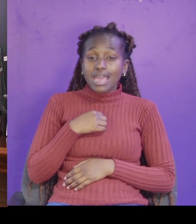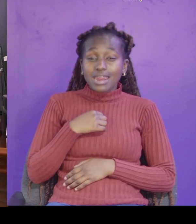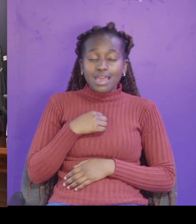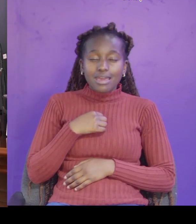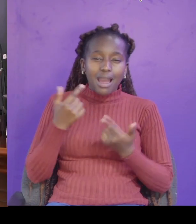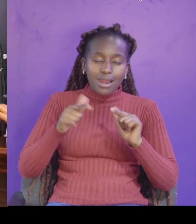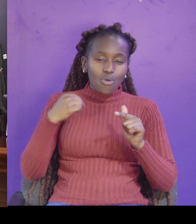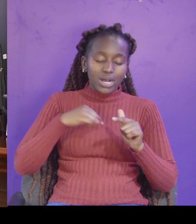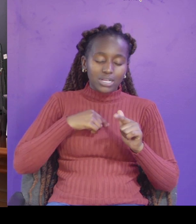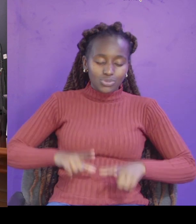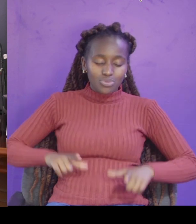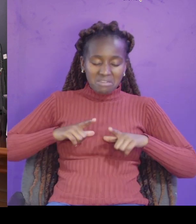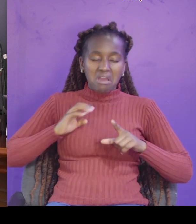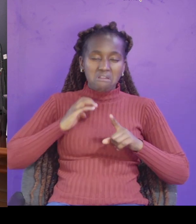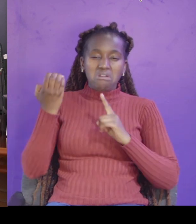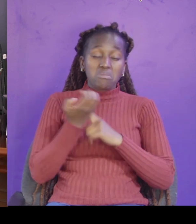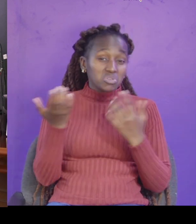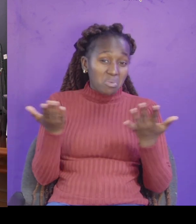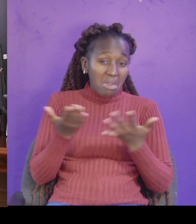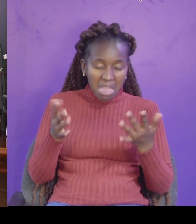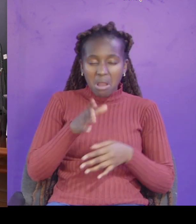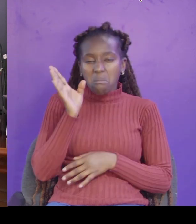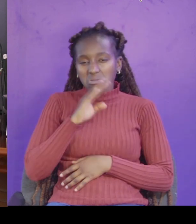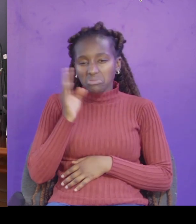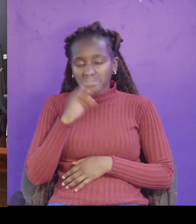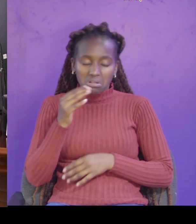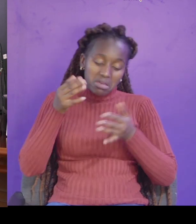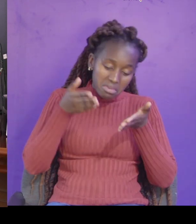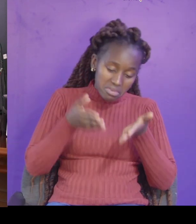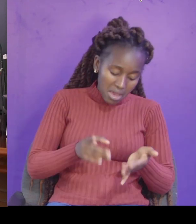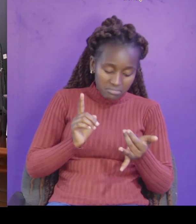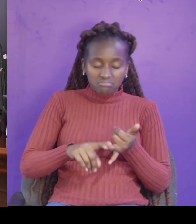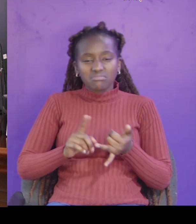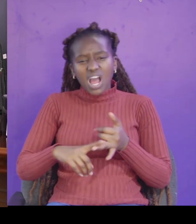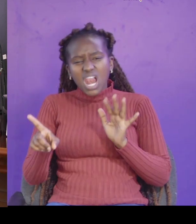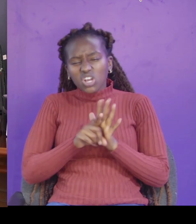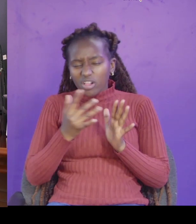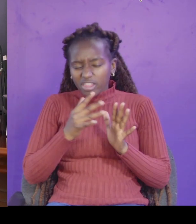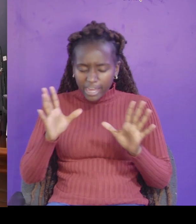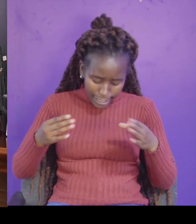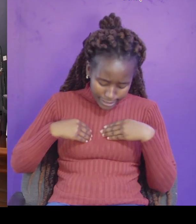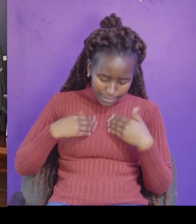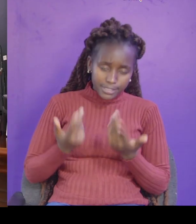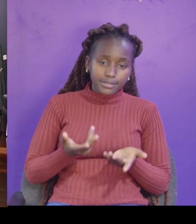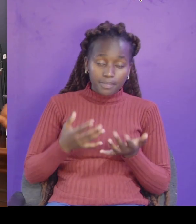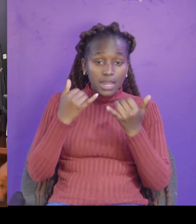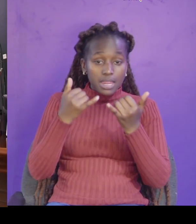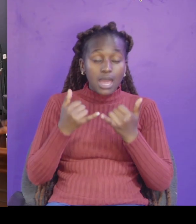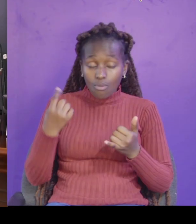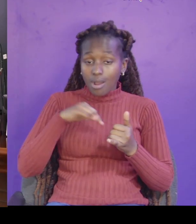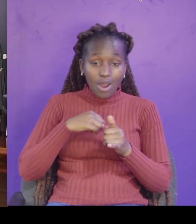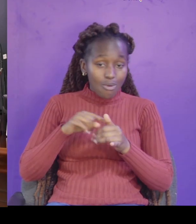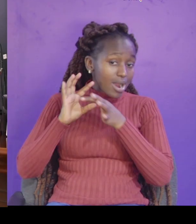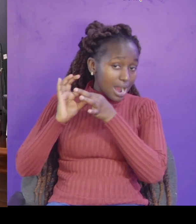feel like pollution is part of us, illegal things is part of us. So they have lived in that culture, but we can